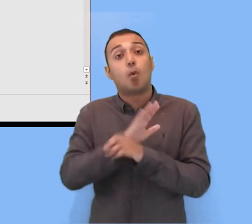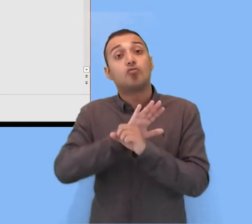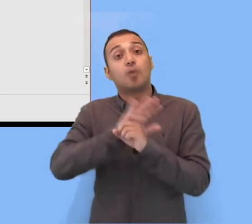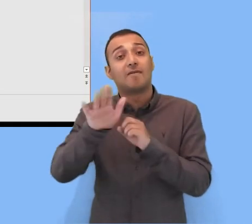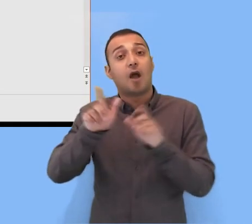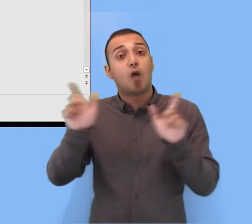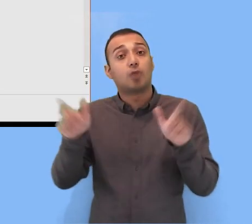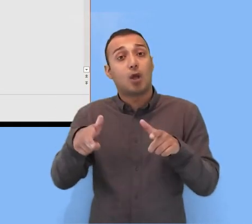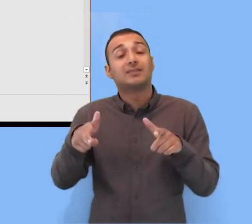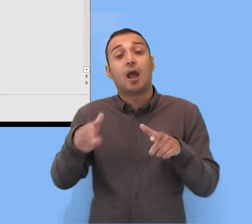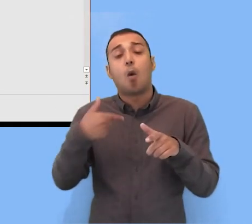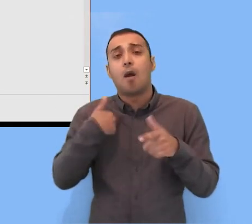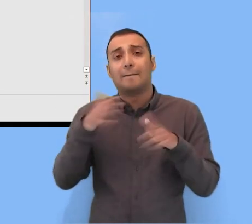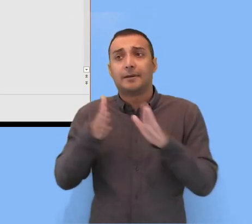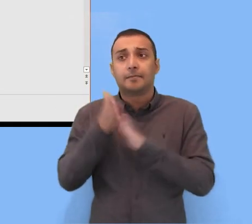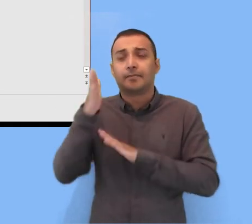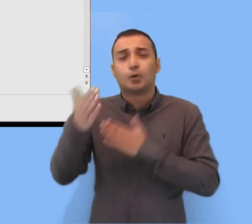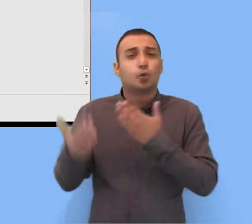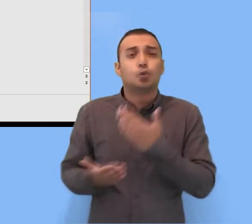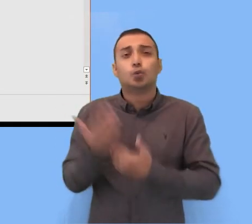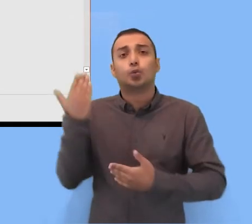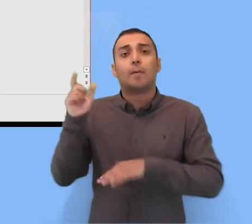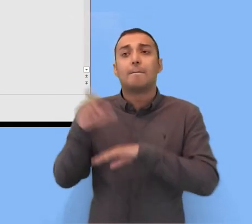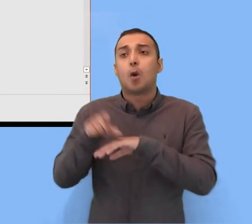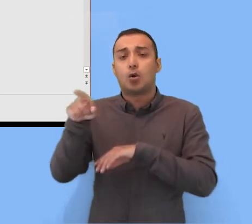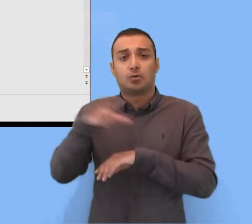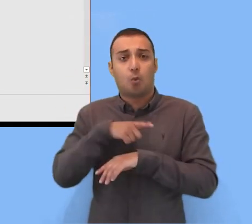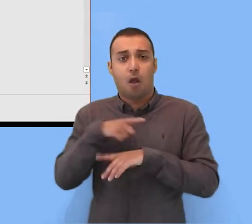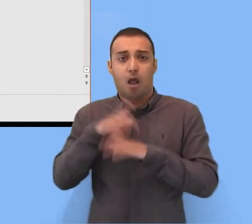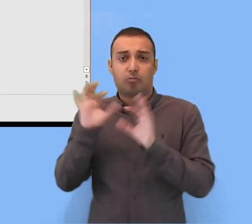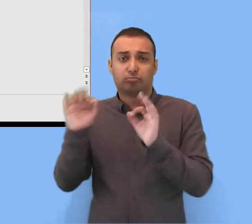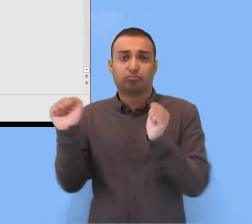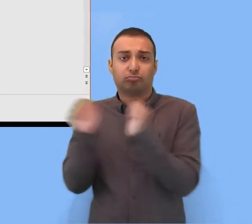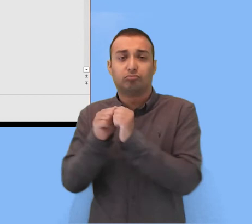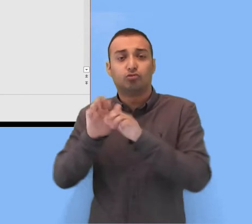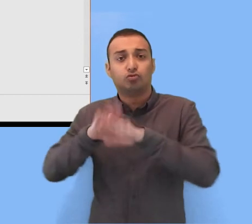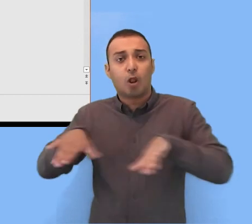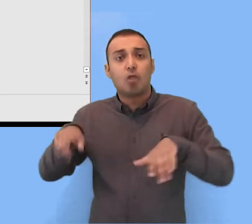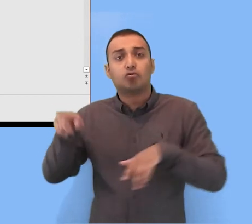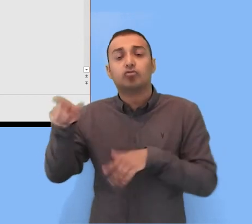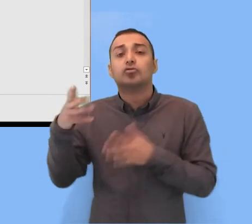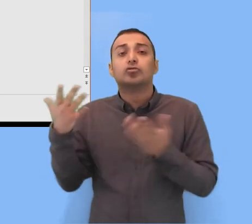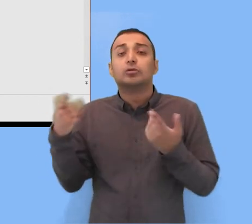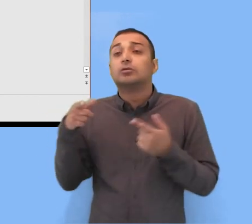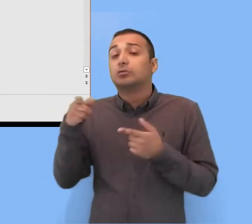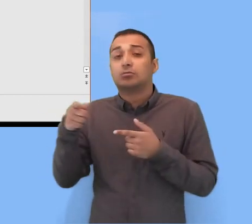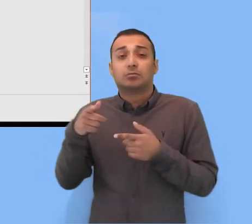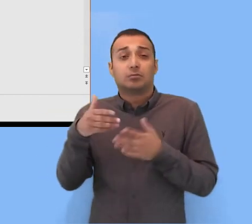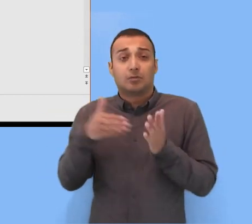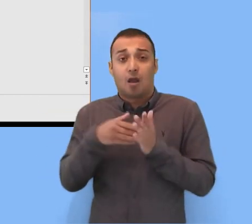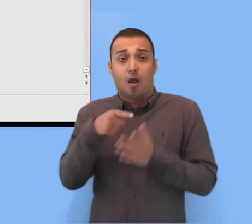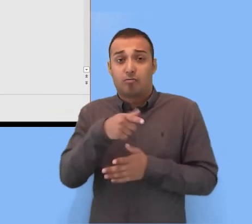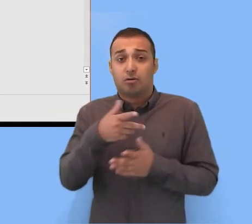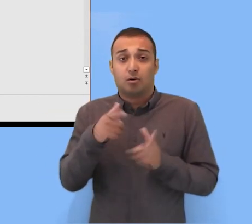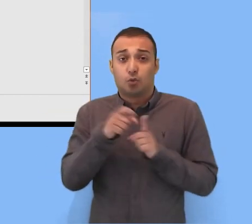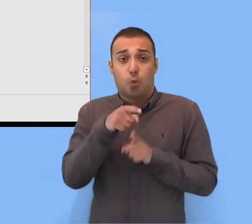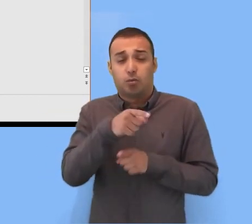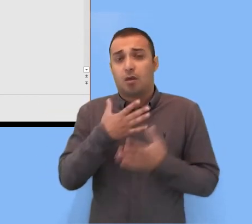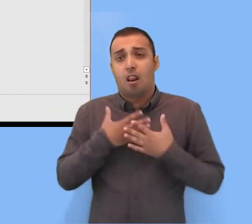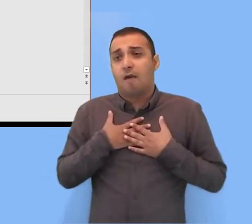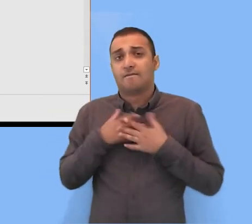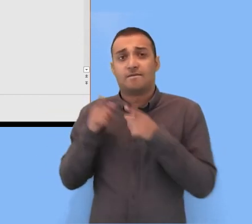was child friendly and just a great place to go as a family. Zara loved it there, and it's an important place where